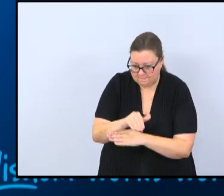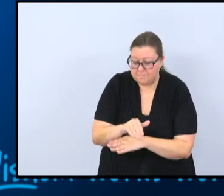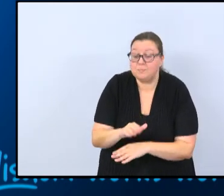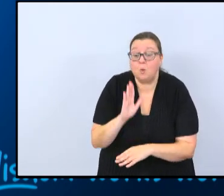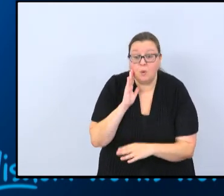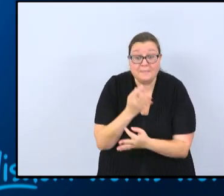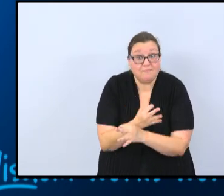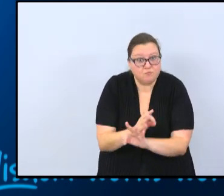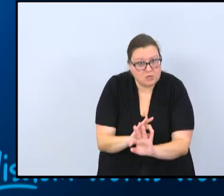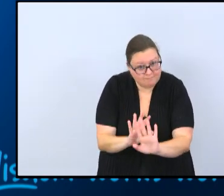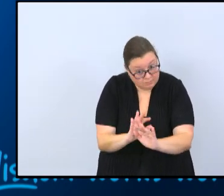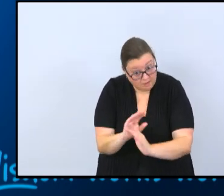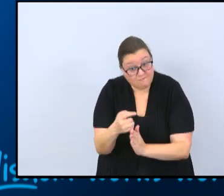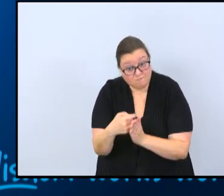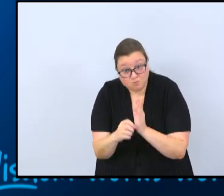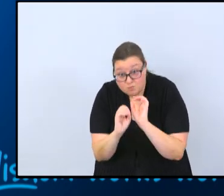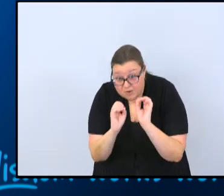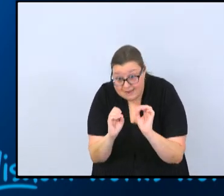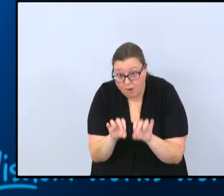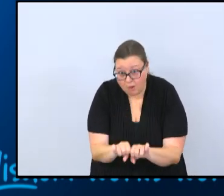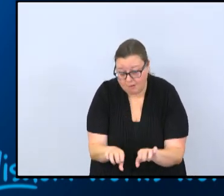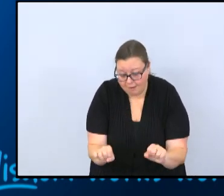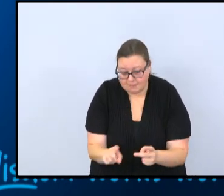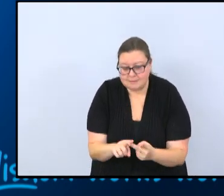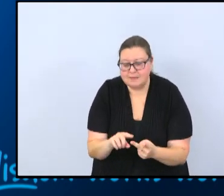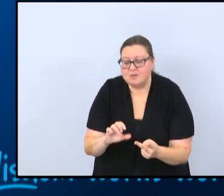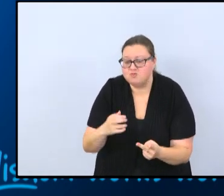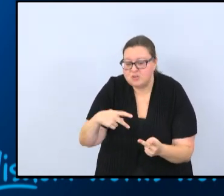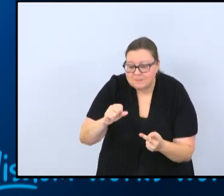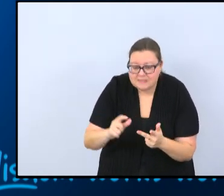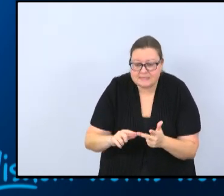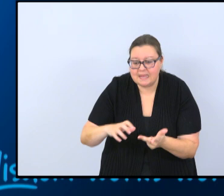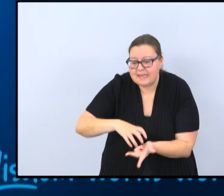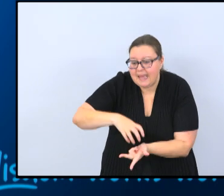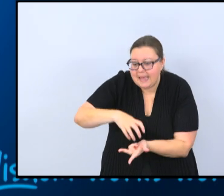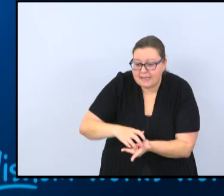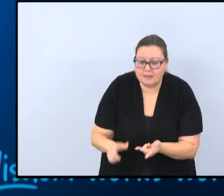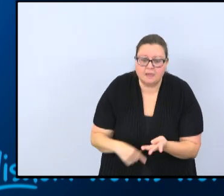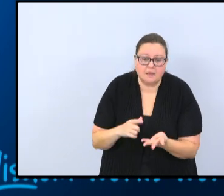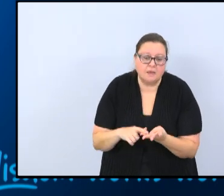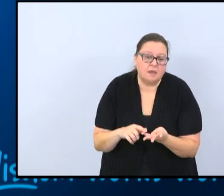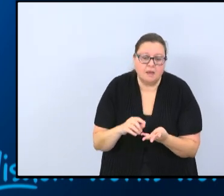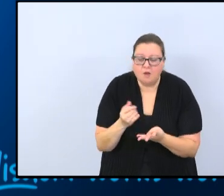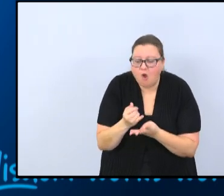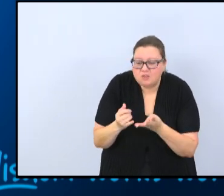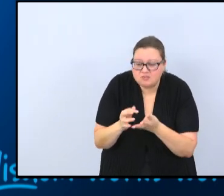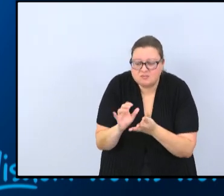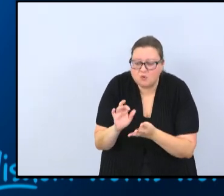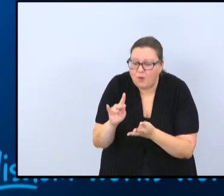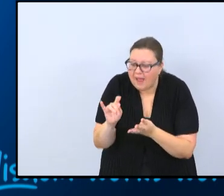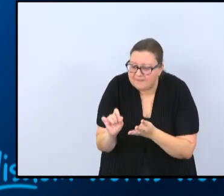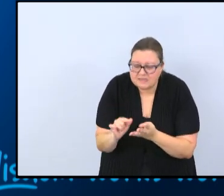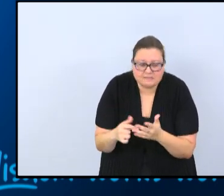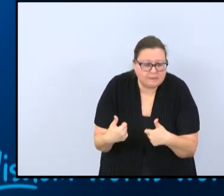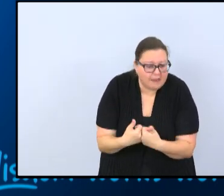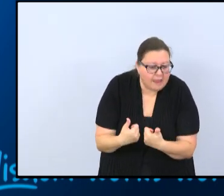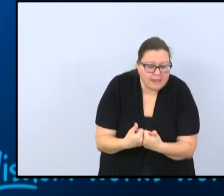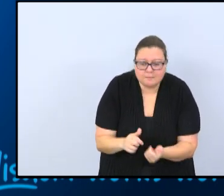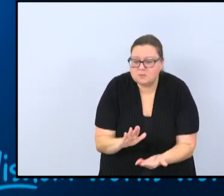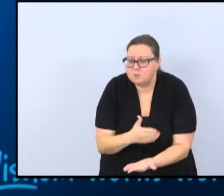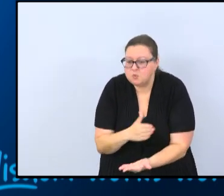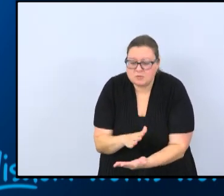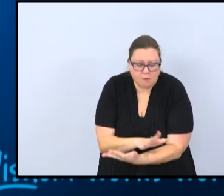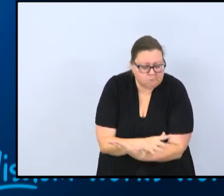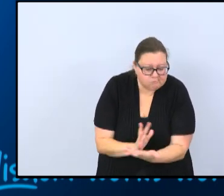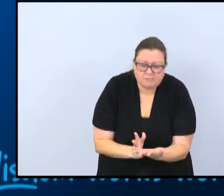I'm gonna say it again, free, hot dogs, chips, cake, crafts, games, and music. Please come on out, walk the halls one more